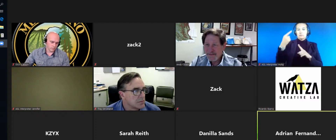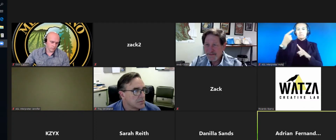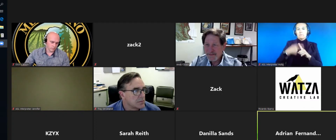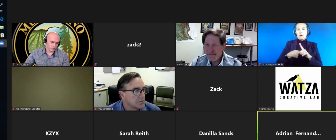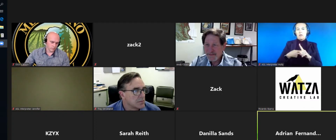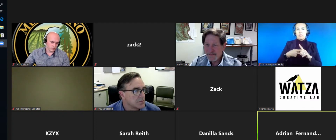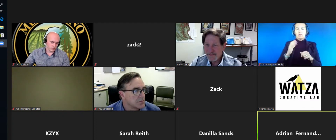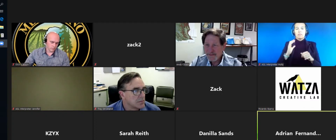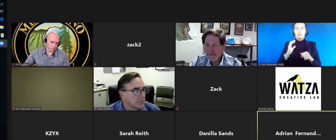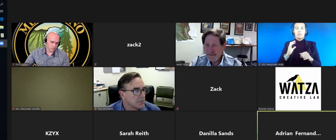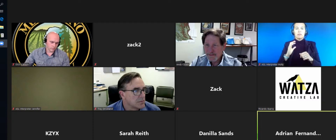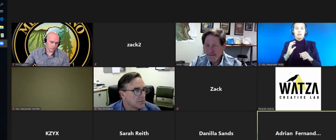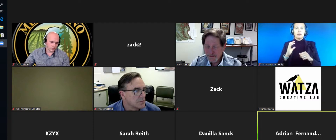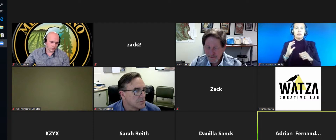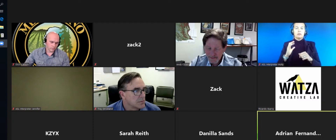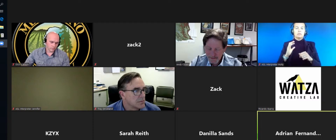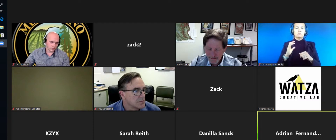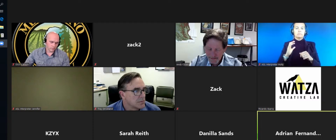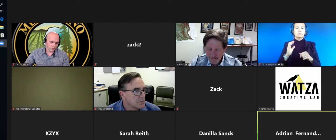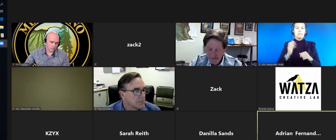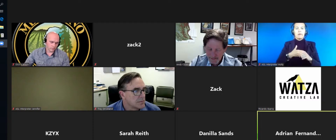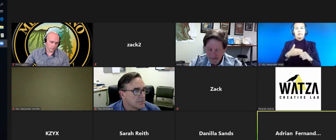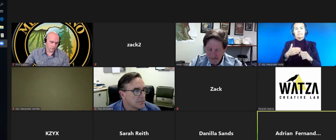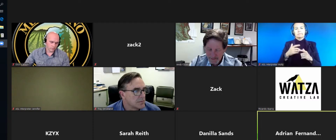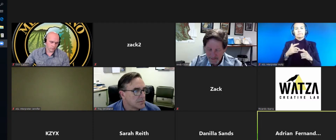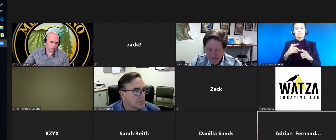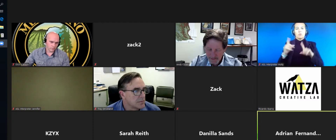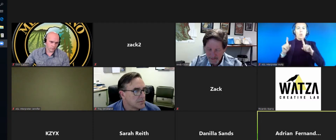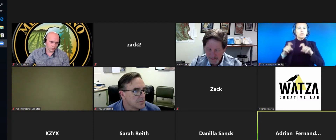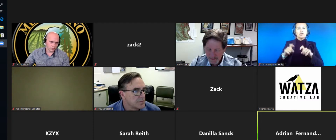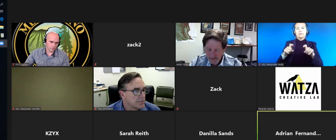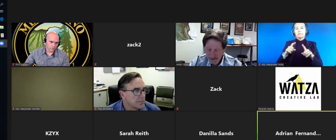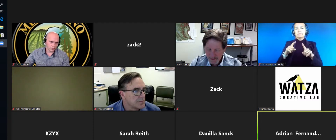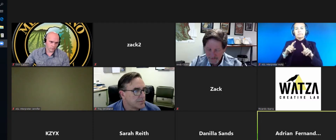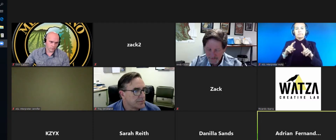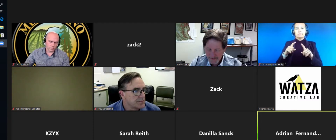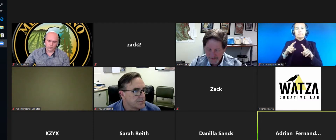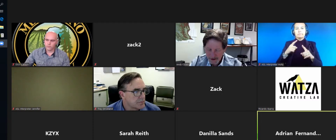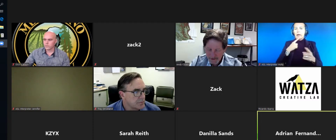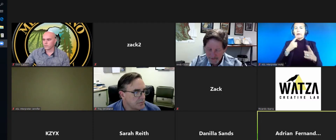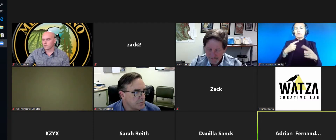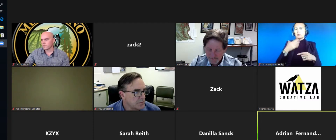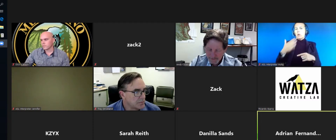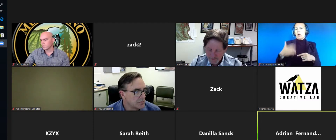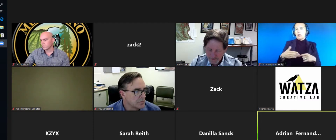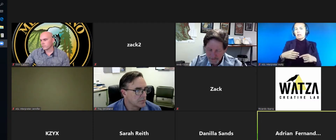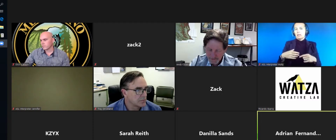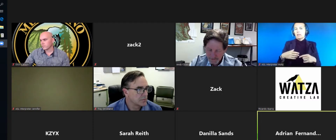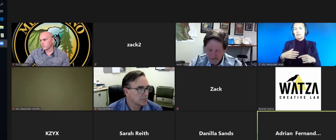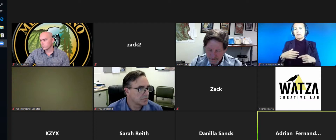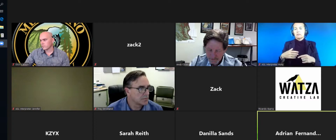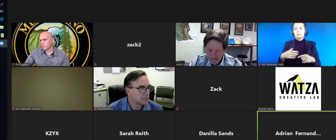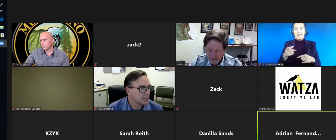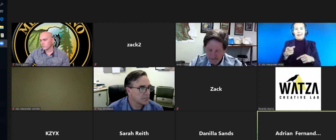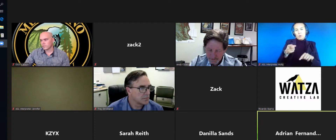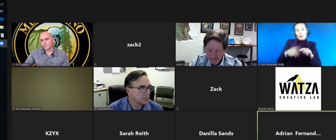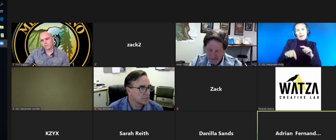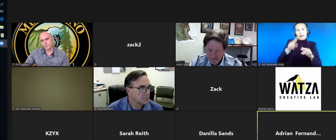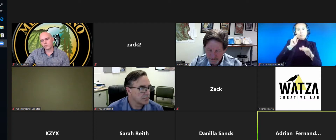pandemic have been developed, and those questions of what to do were fairly well answered, and that you can't actually see into the future. But